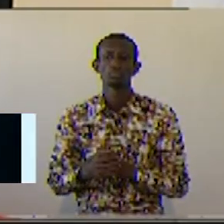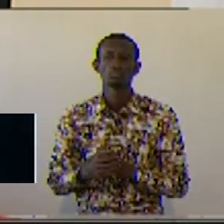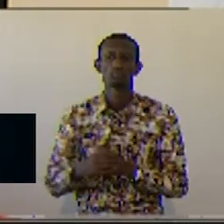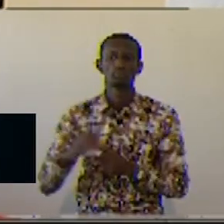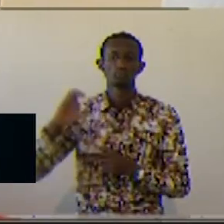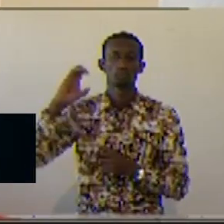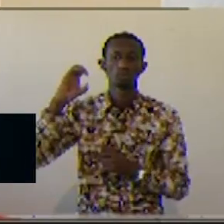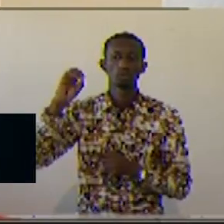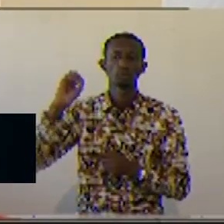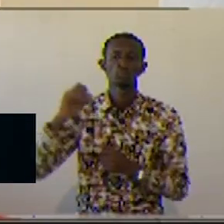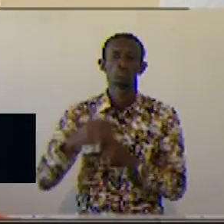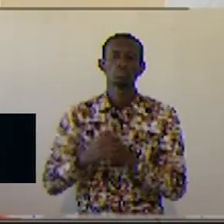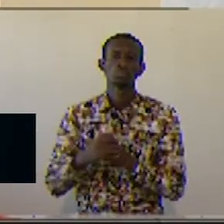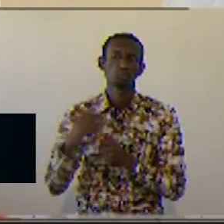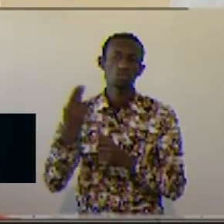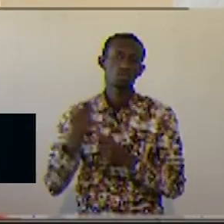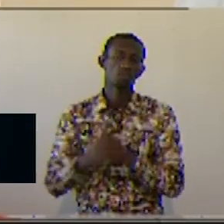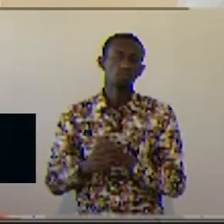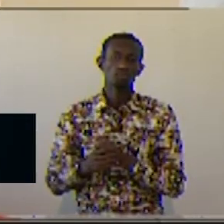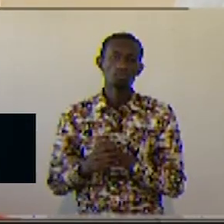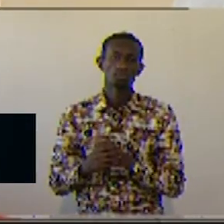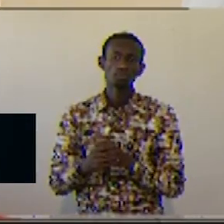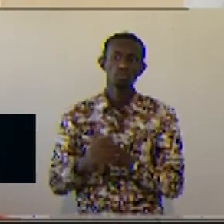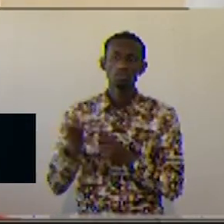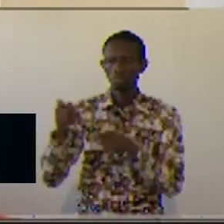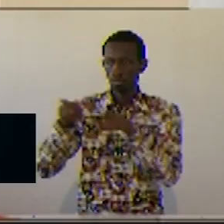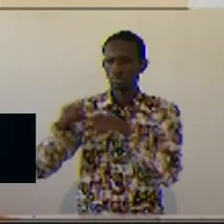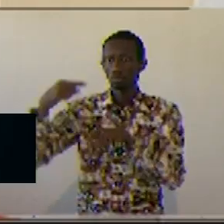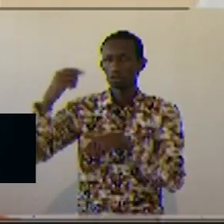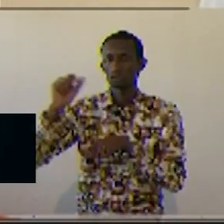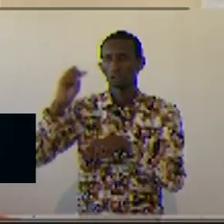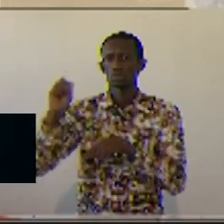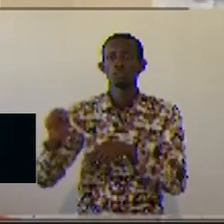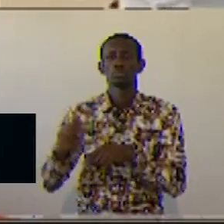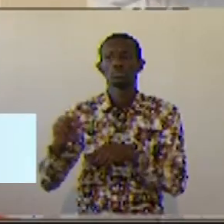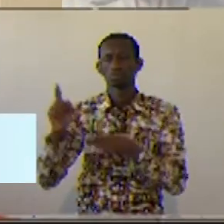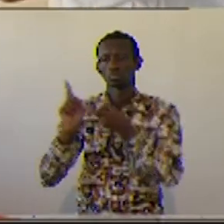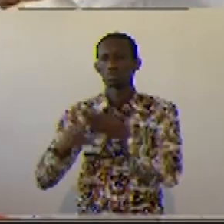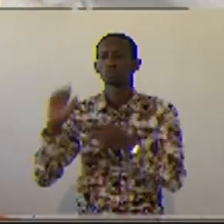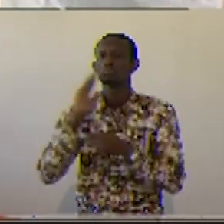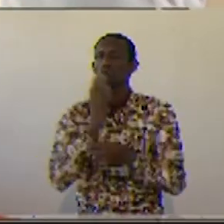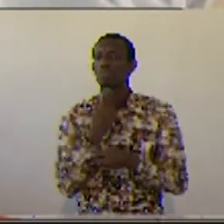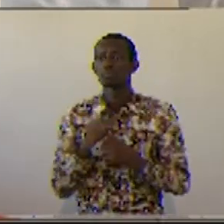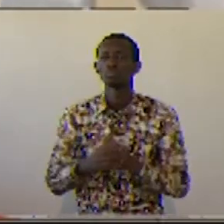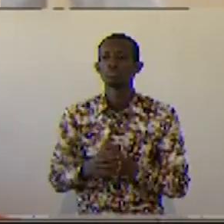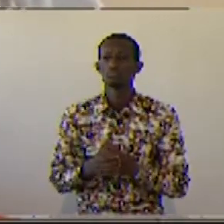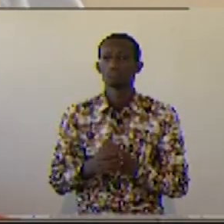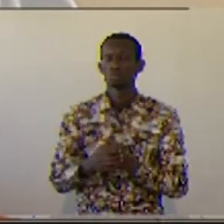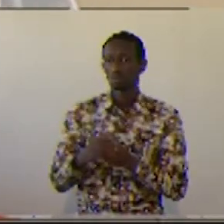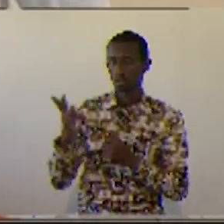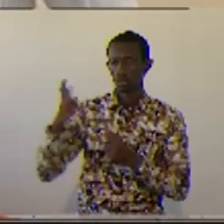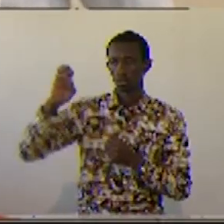carbon dioxide, it's a gas, and water, which is liquid. Is our